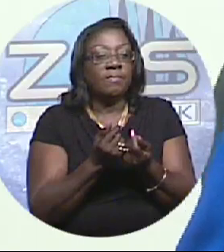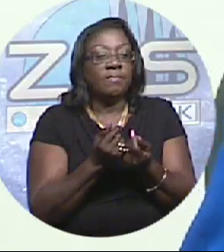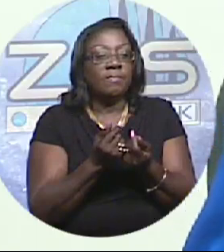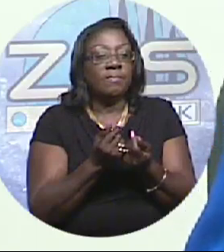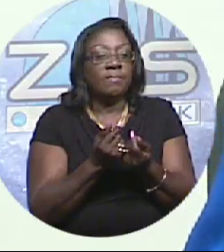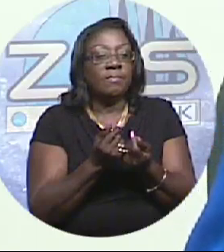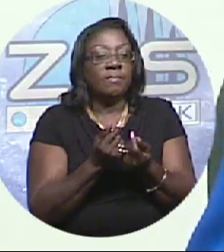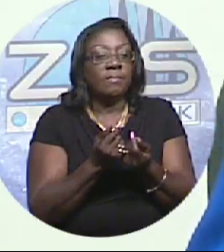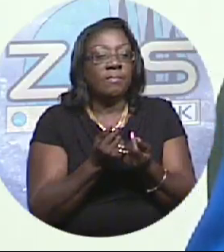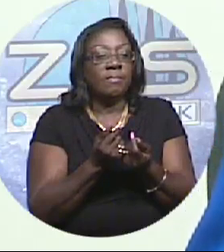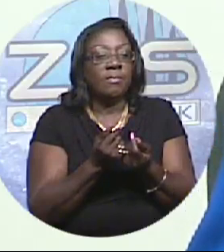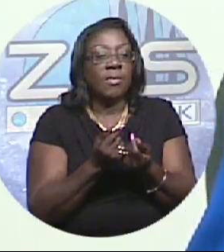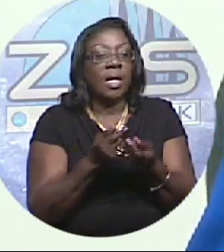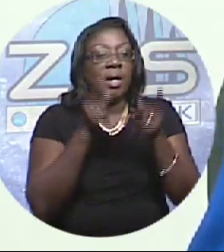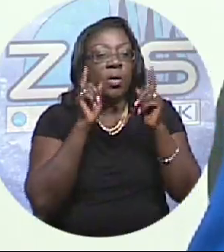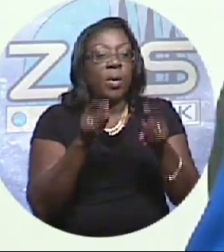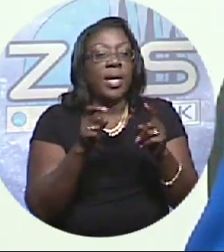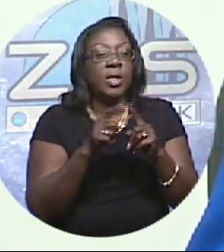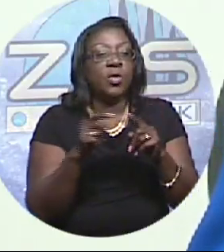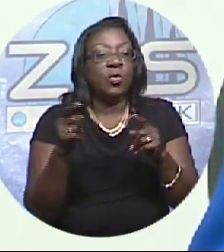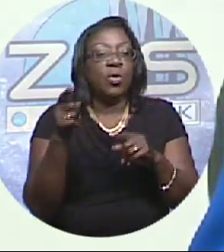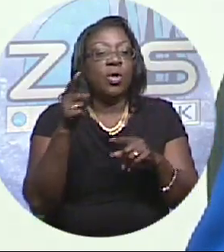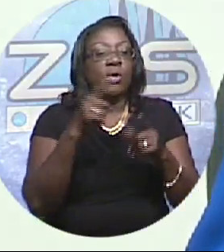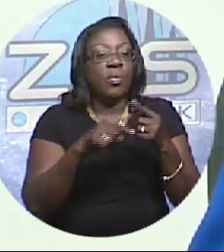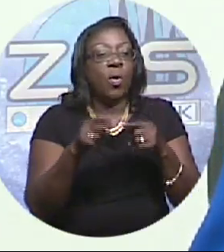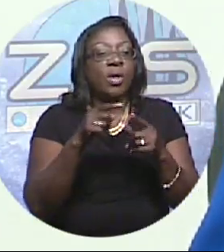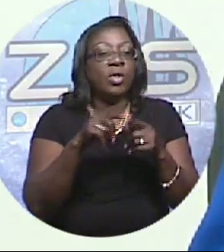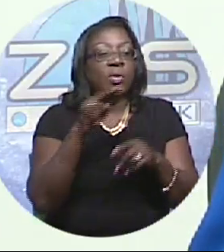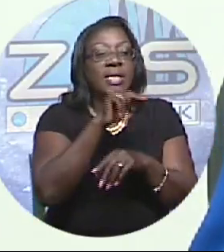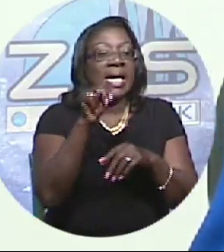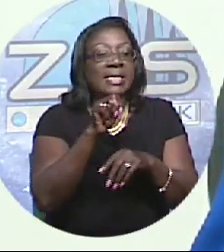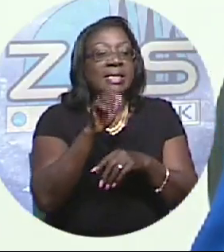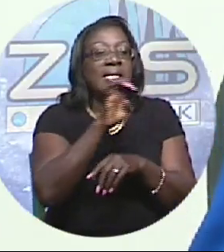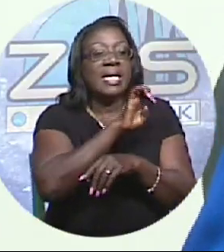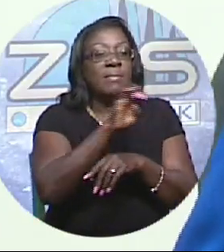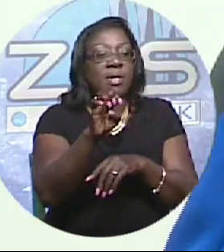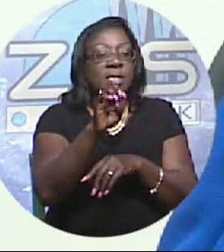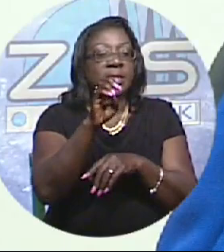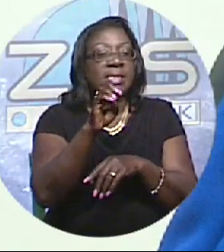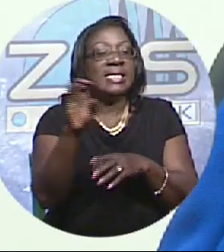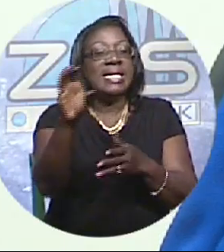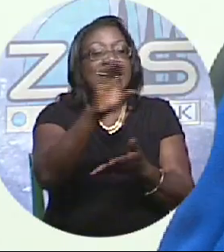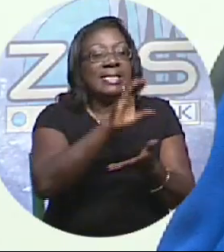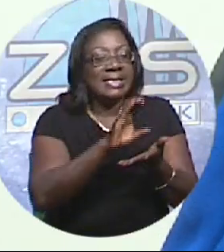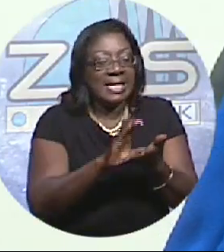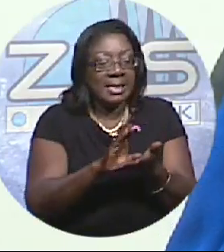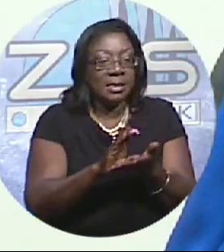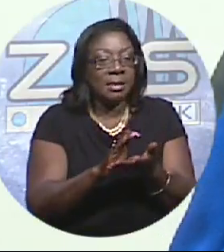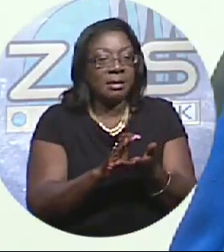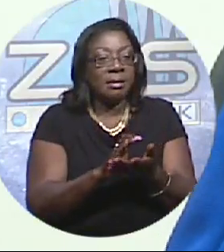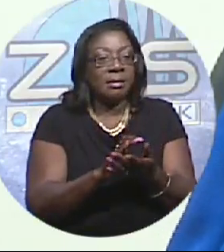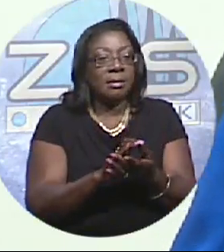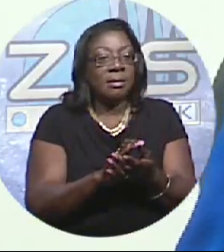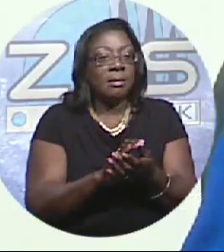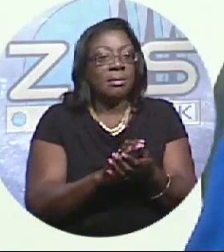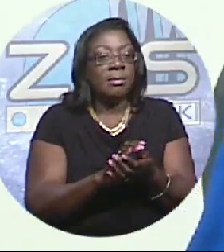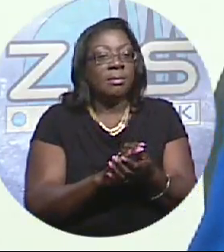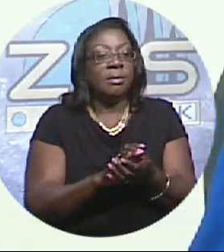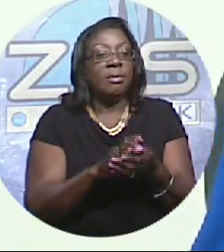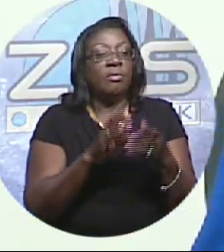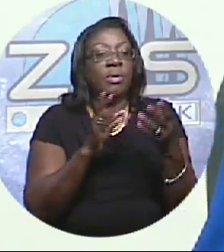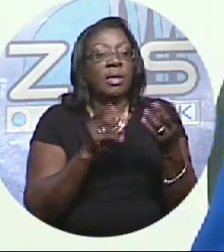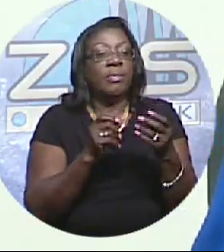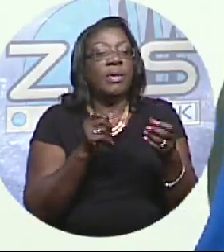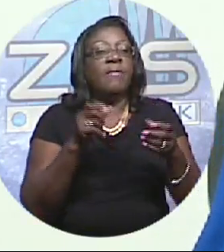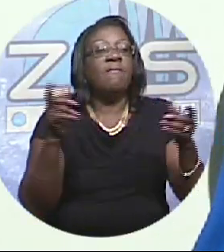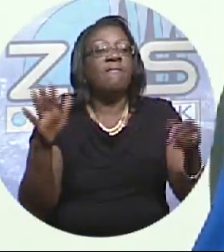this, are required to report to the National Emergency Operations Center. So we just don't think of NEMA at that time, but we become